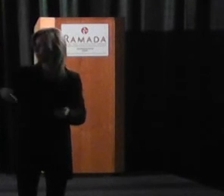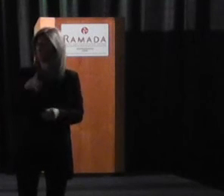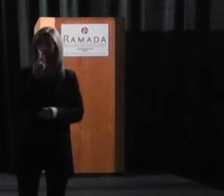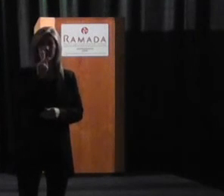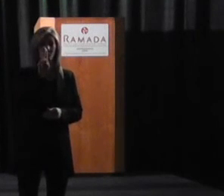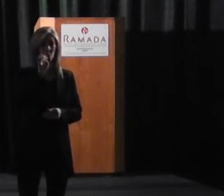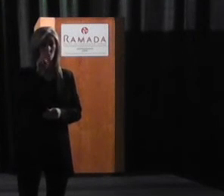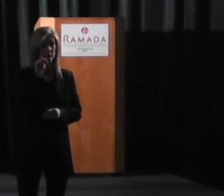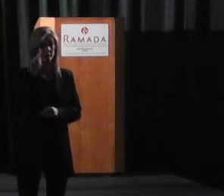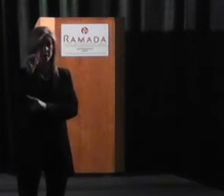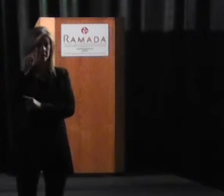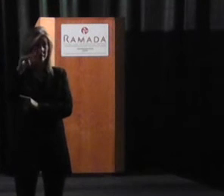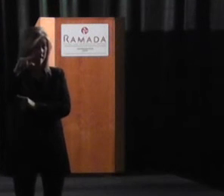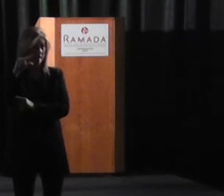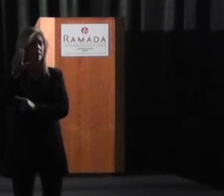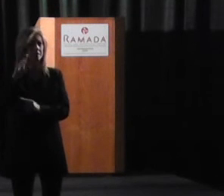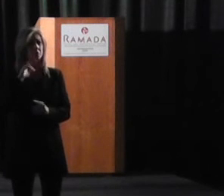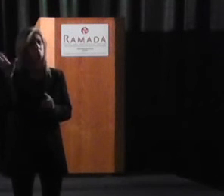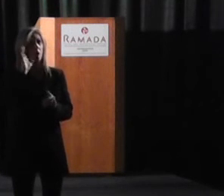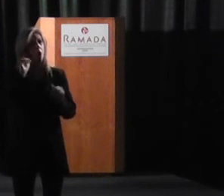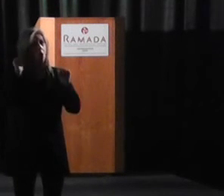for All Ability Zumba.